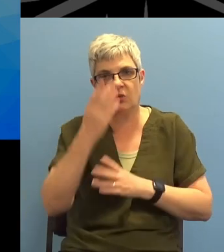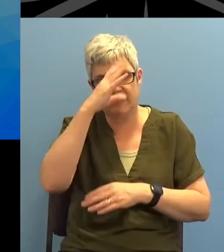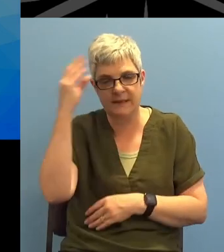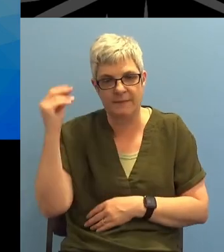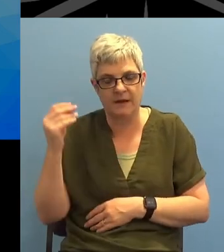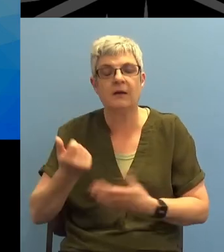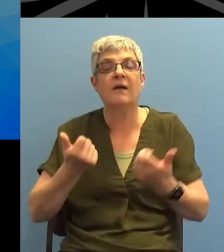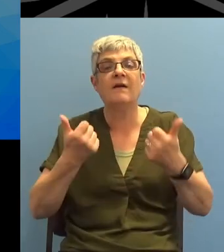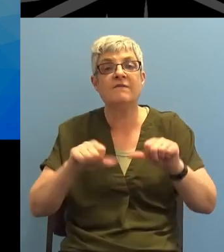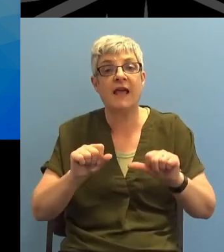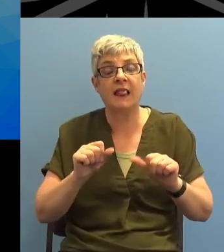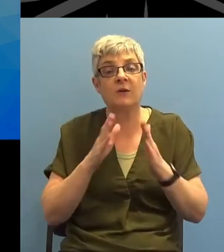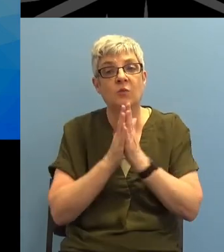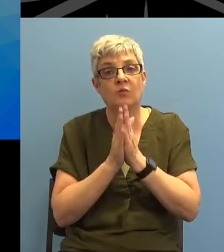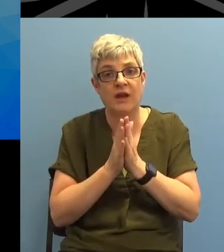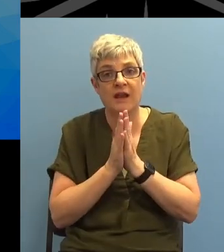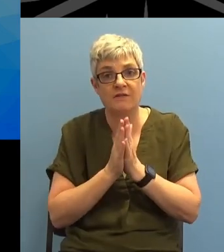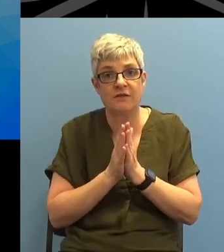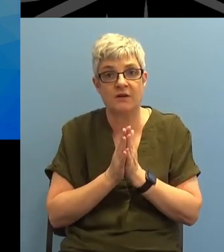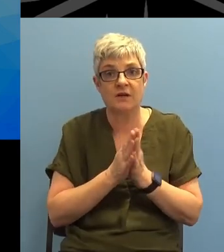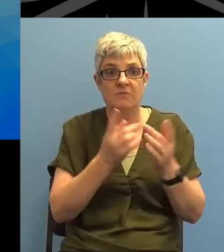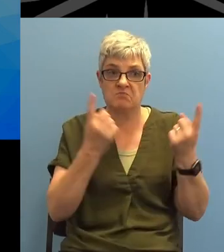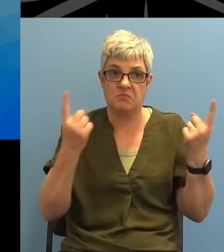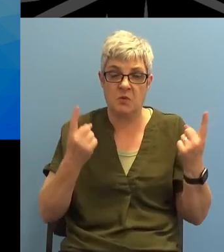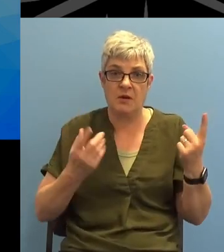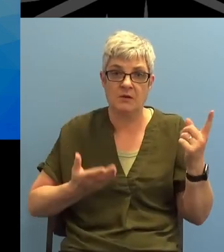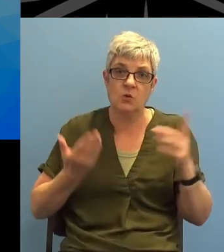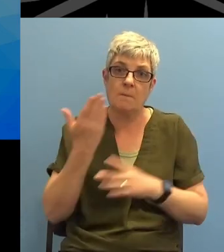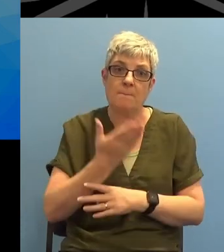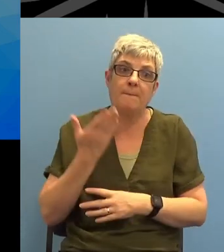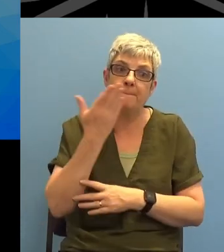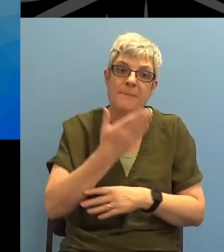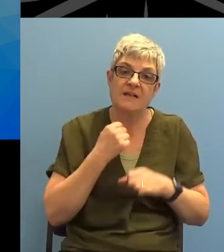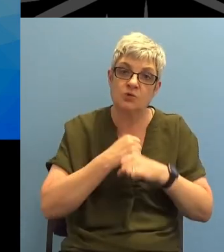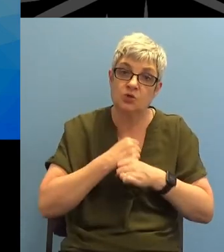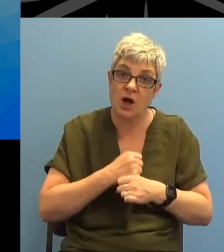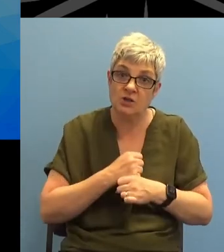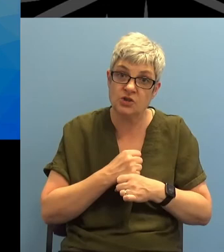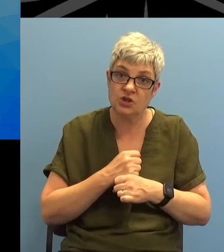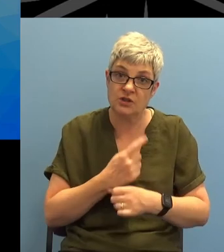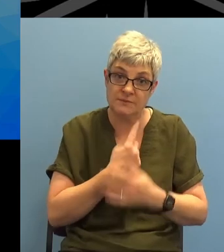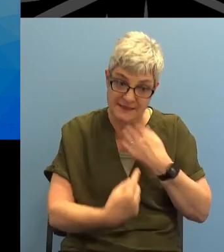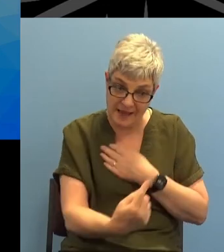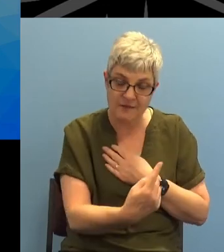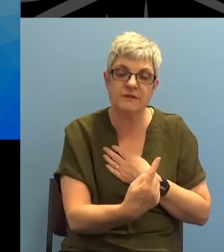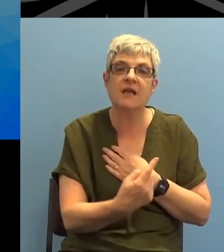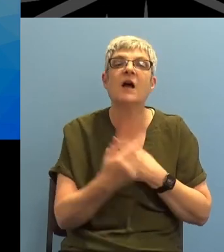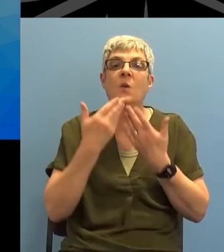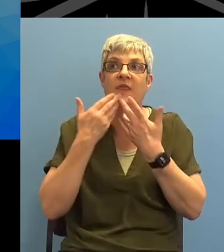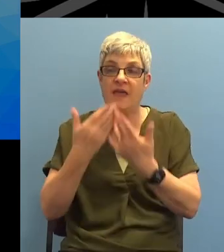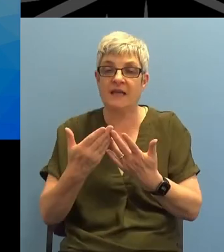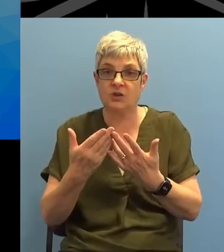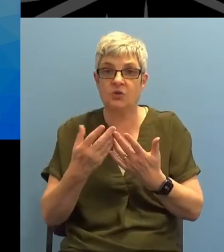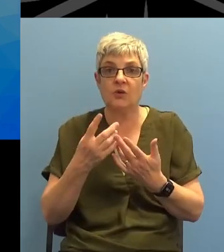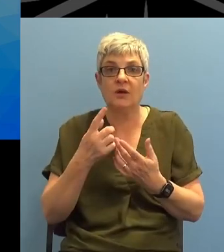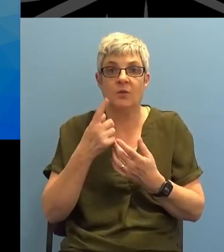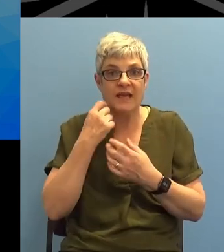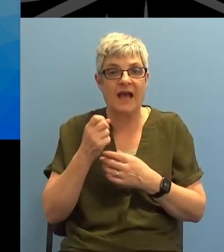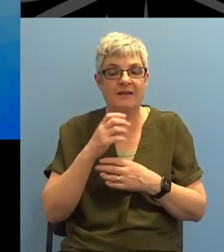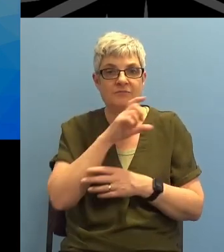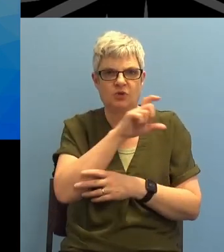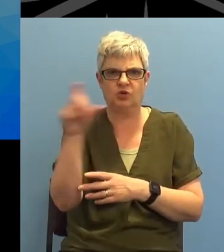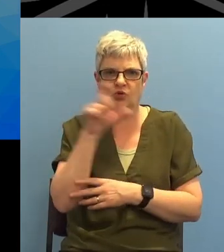Finally, we pray for those who are starting to go back to church in person, and we thank you that we can start to move away from